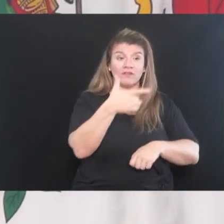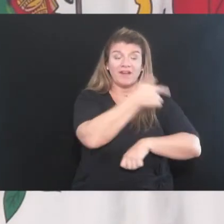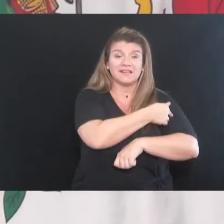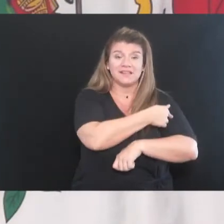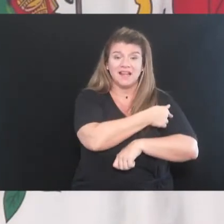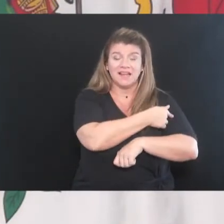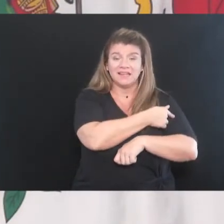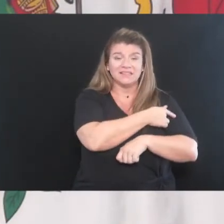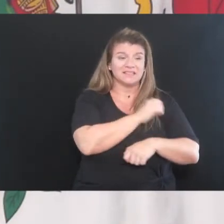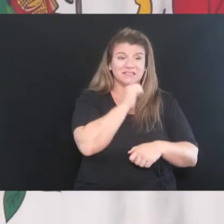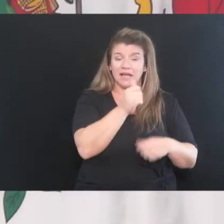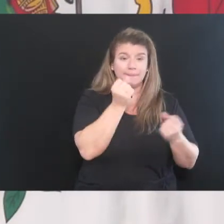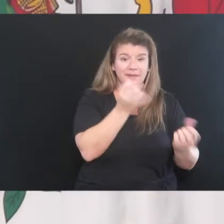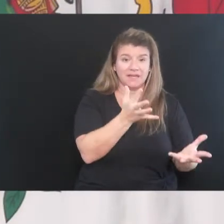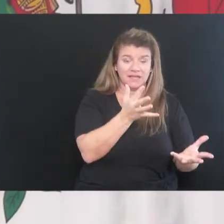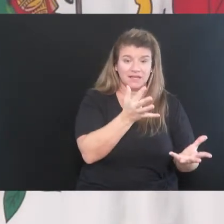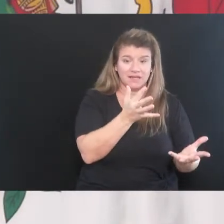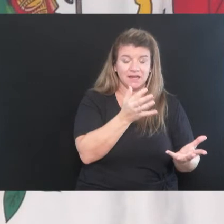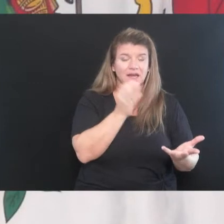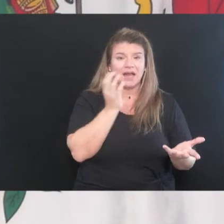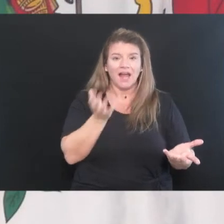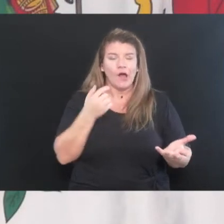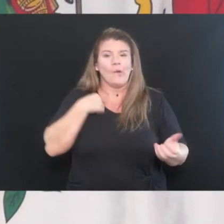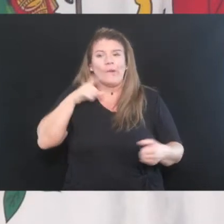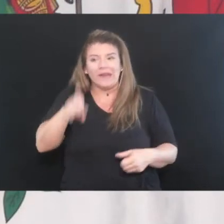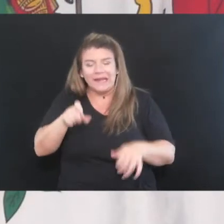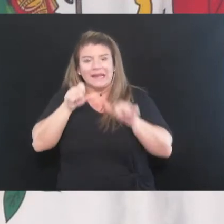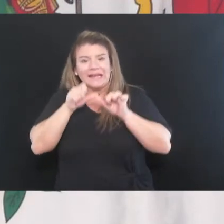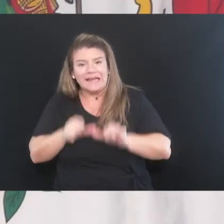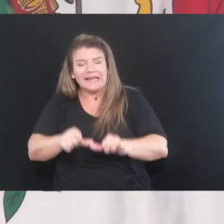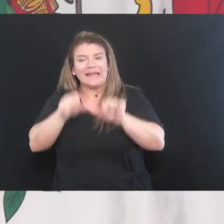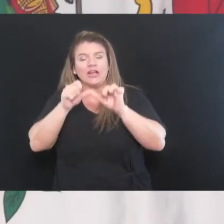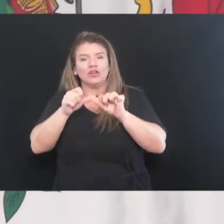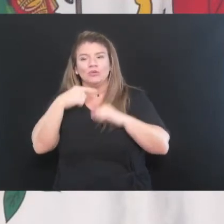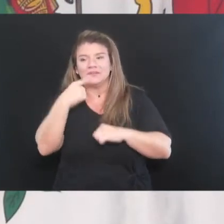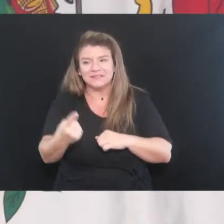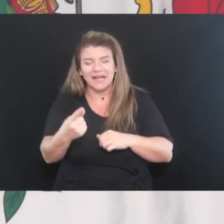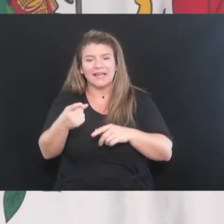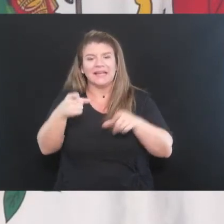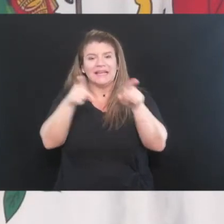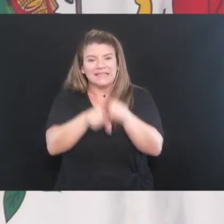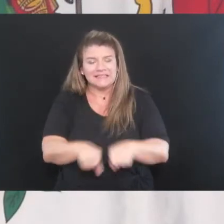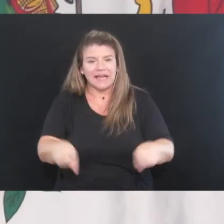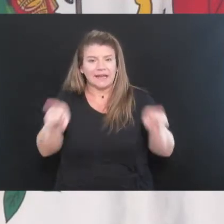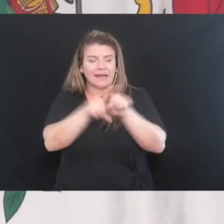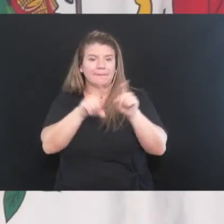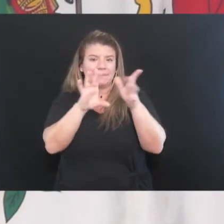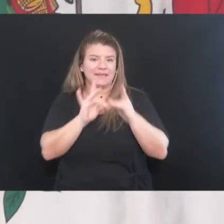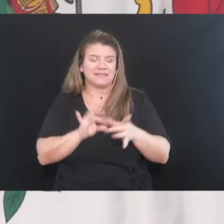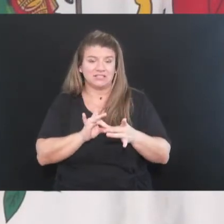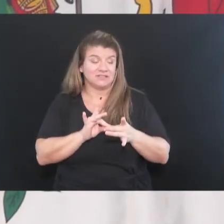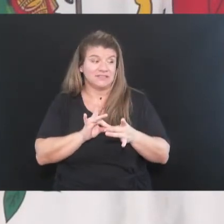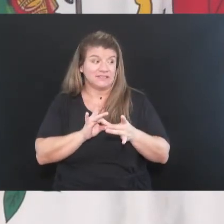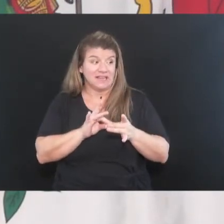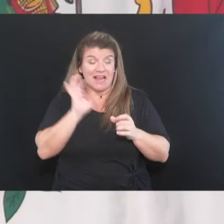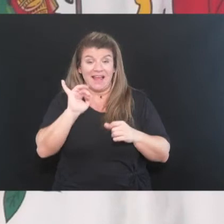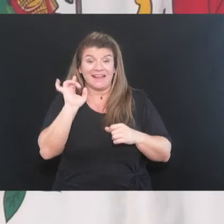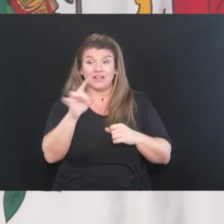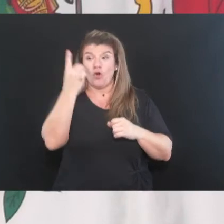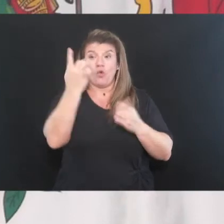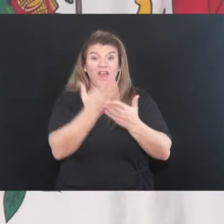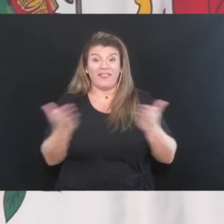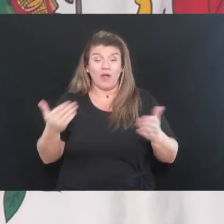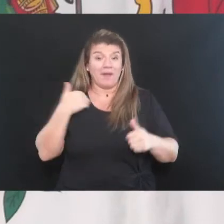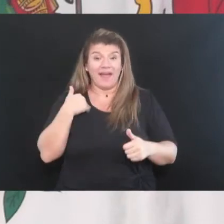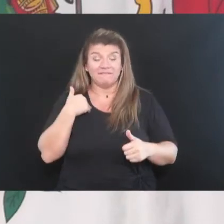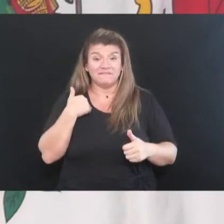almost nil. Absolutely, we need to continue to preach the same message. It's the only tool in the toolbox. It's